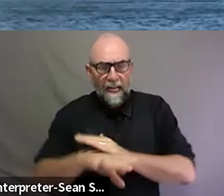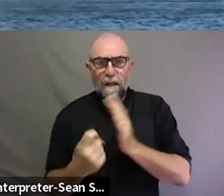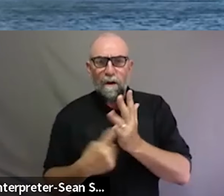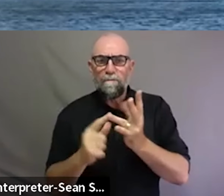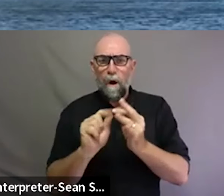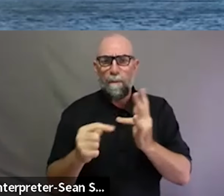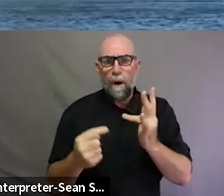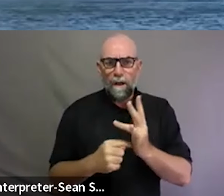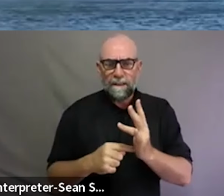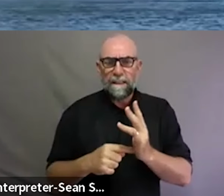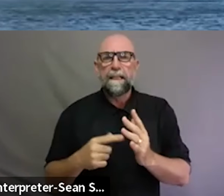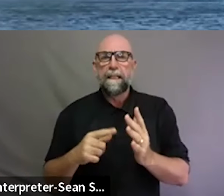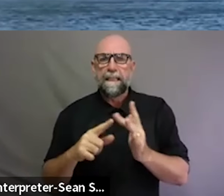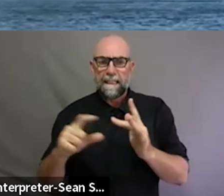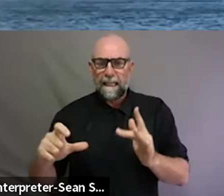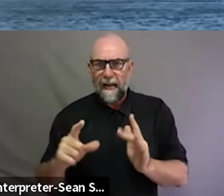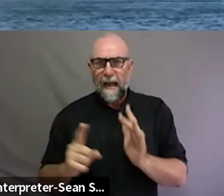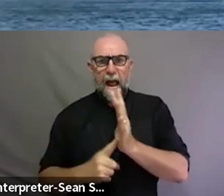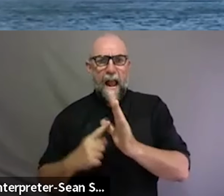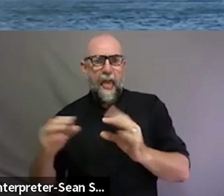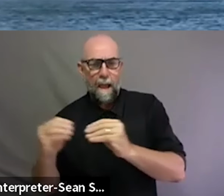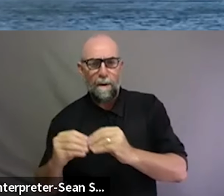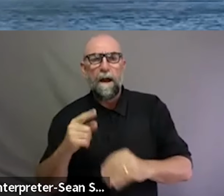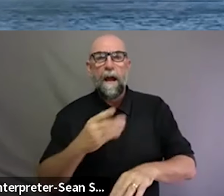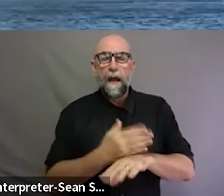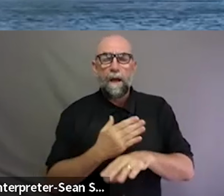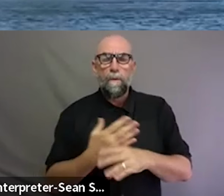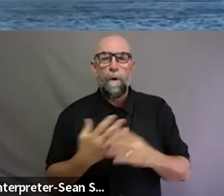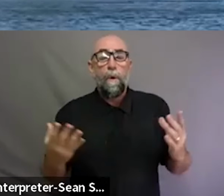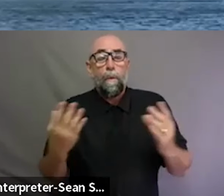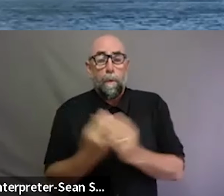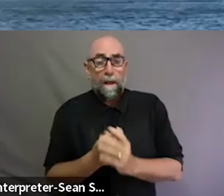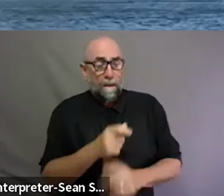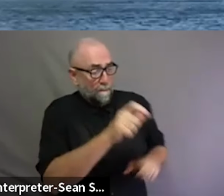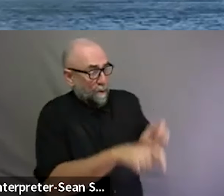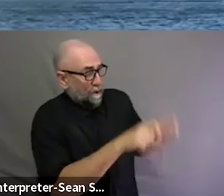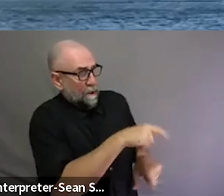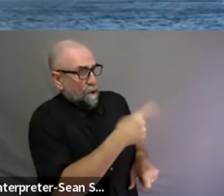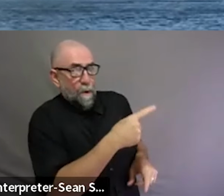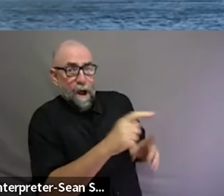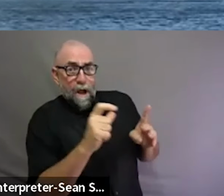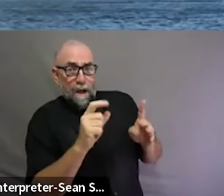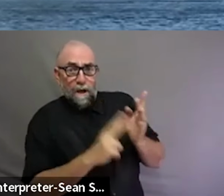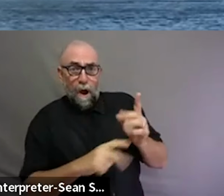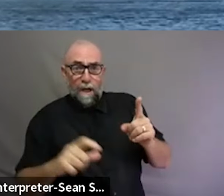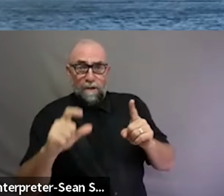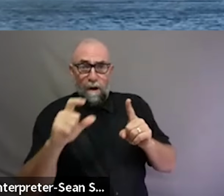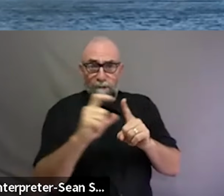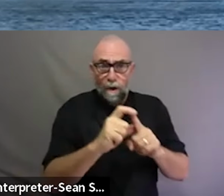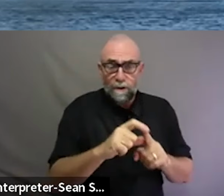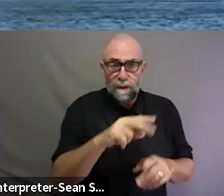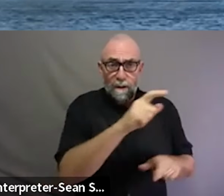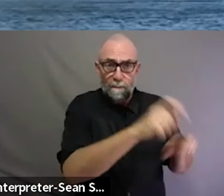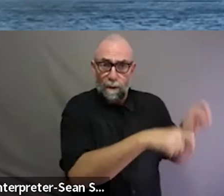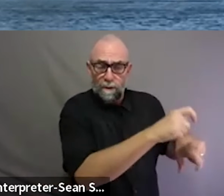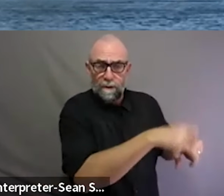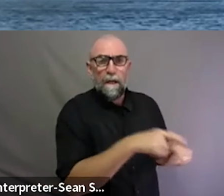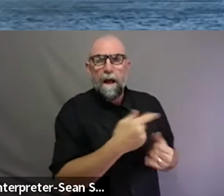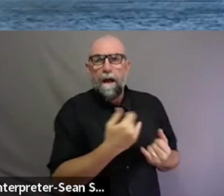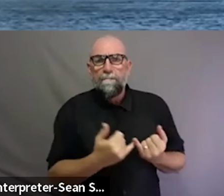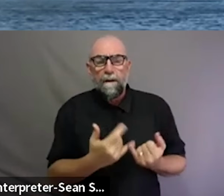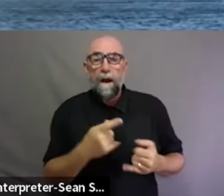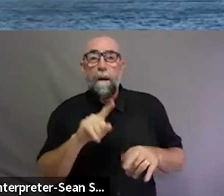UX. He works alongside neurodivergent people, developing experience that enrich the lives of those often marginalized